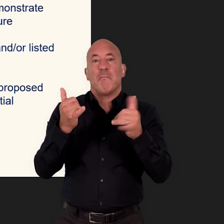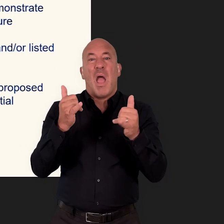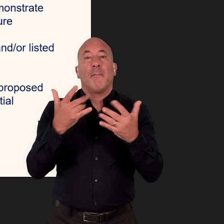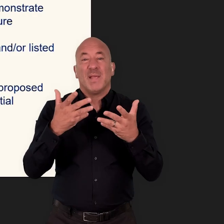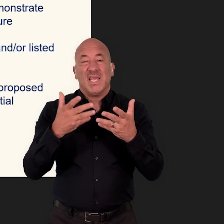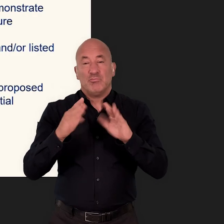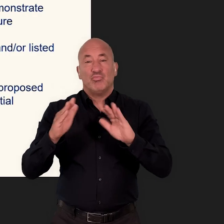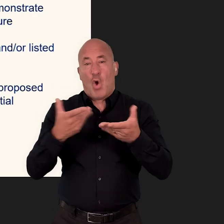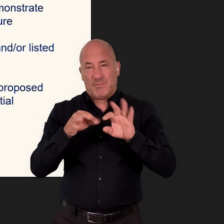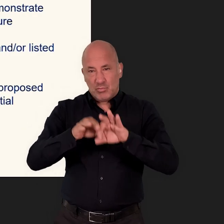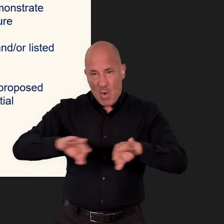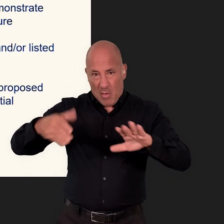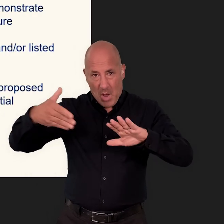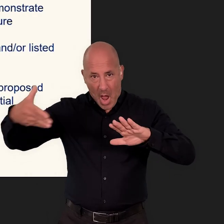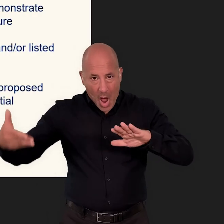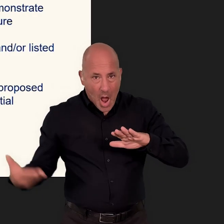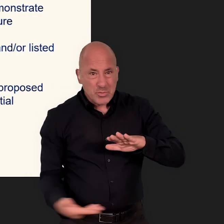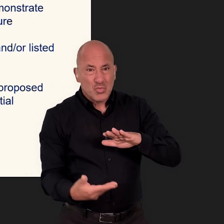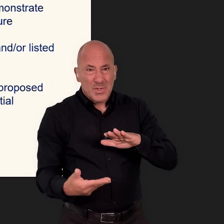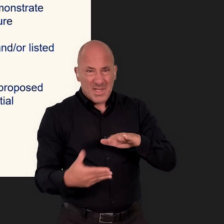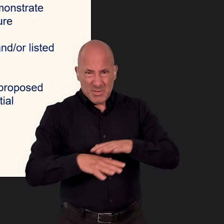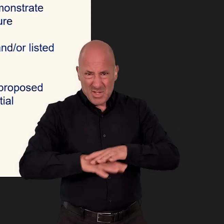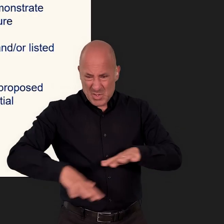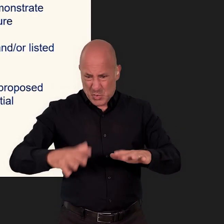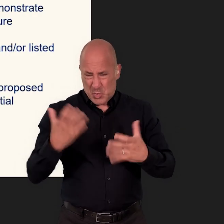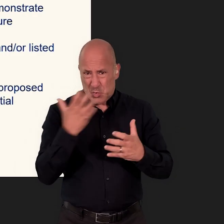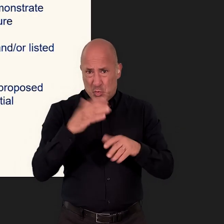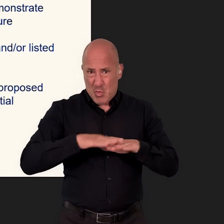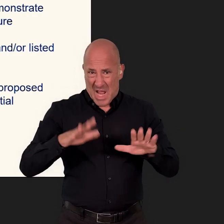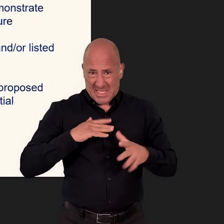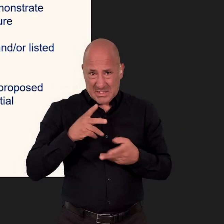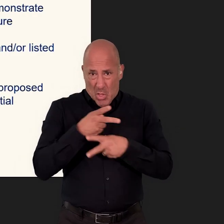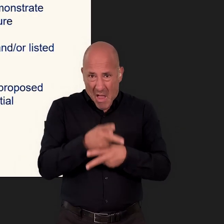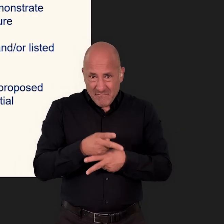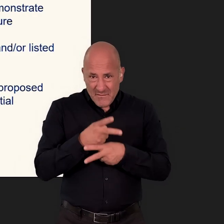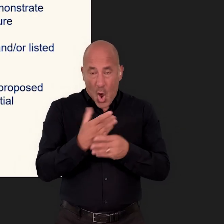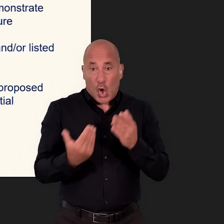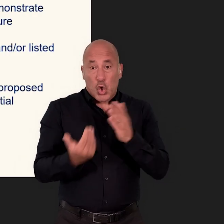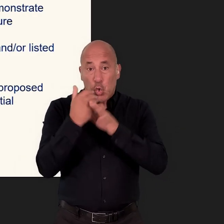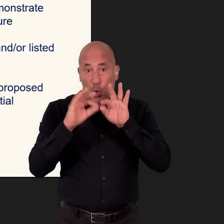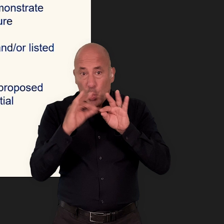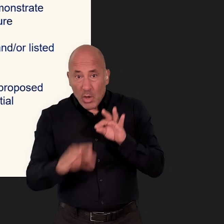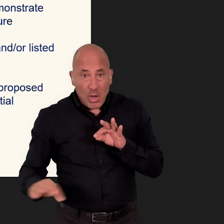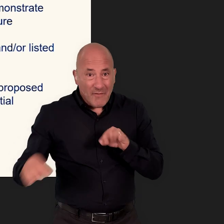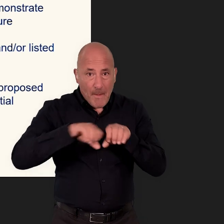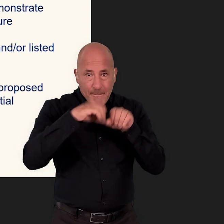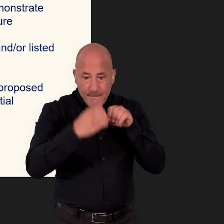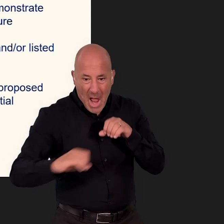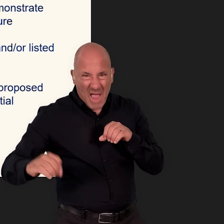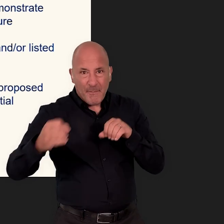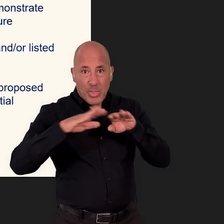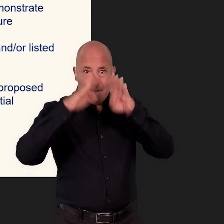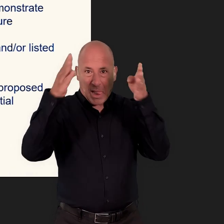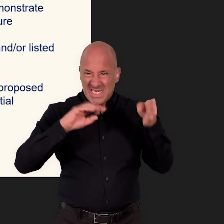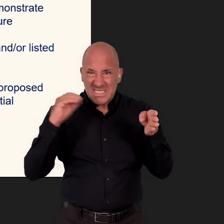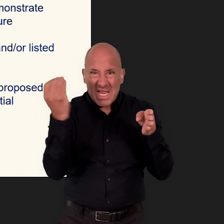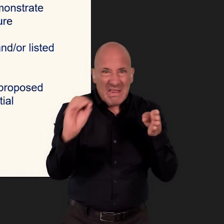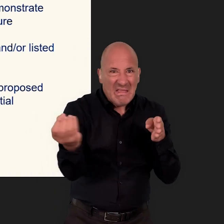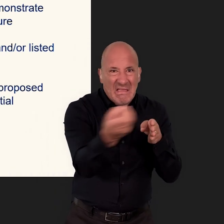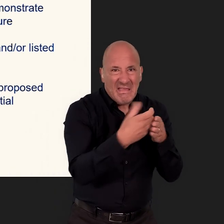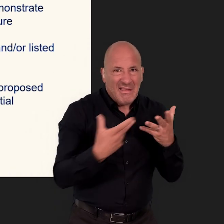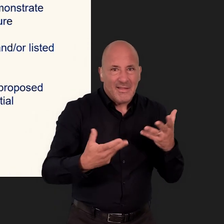building, for example, buried services in historically sensitive ground, or new routes for pipework through building fabric.